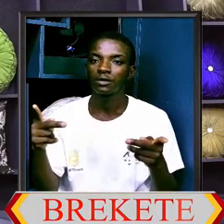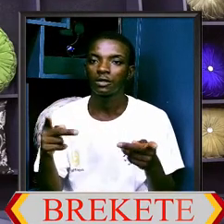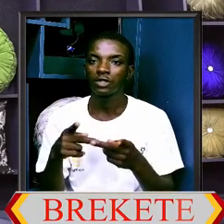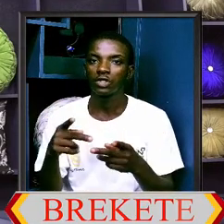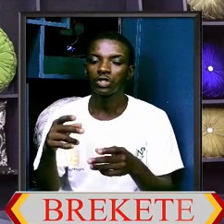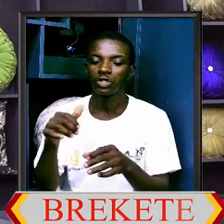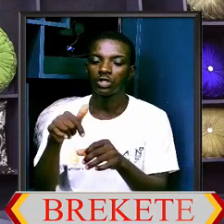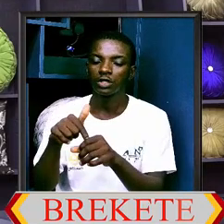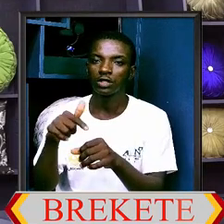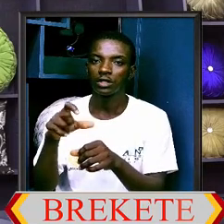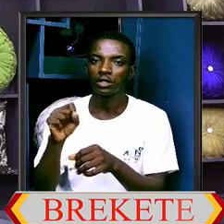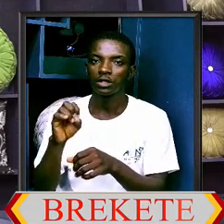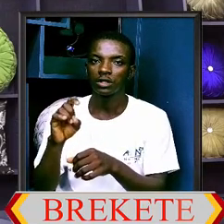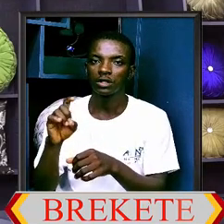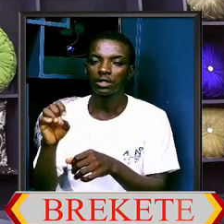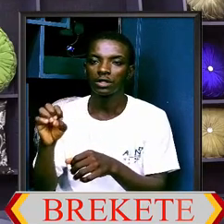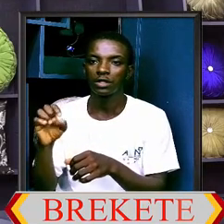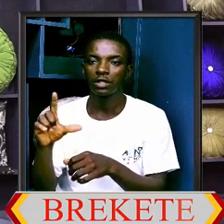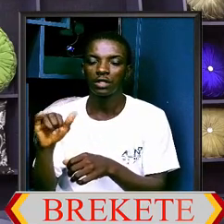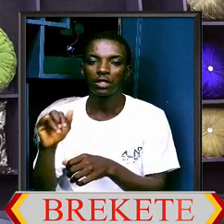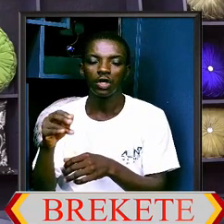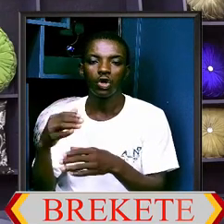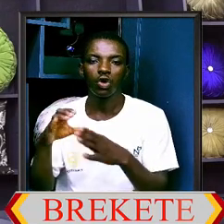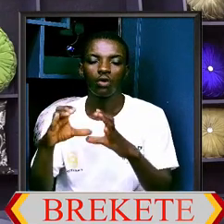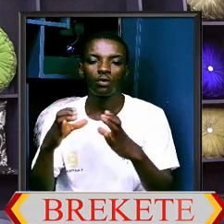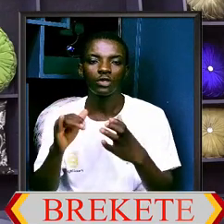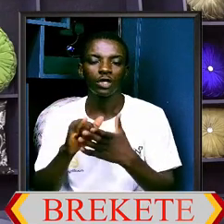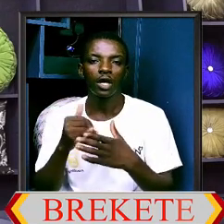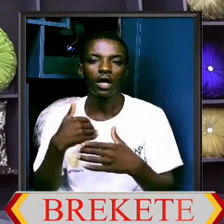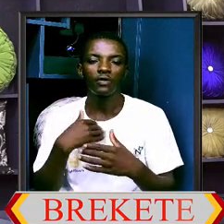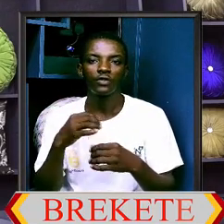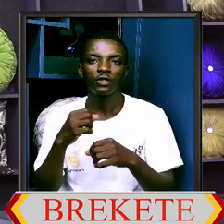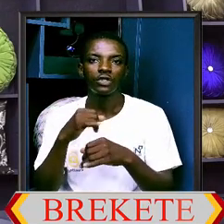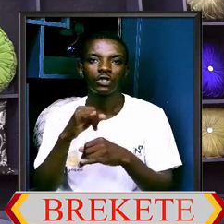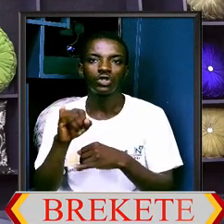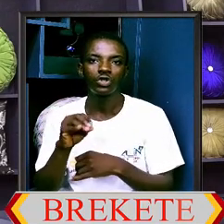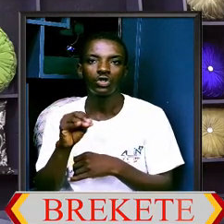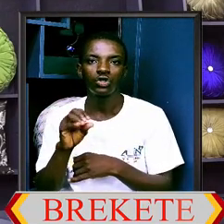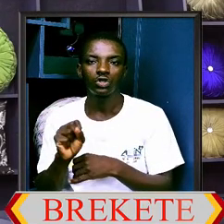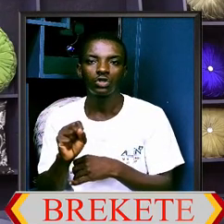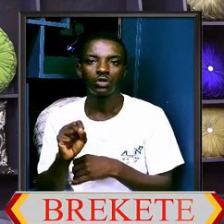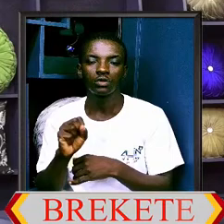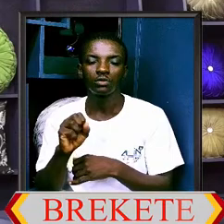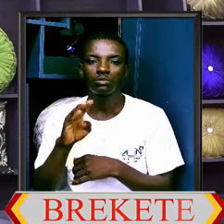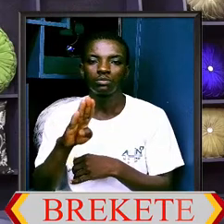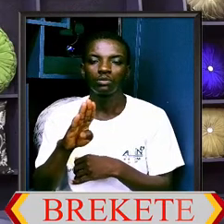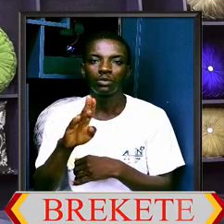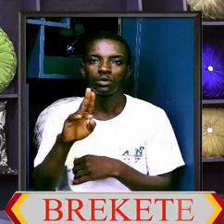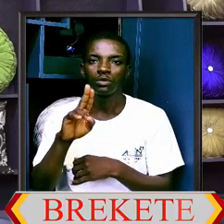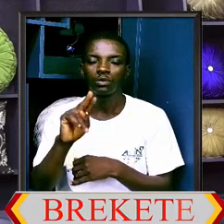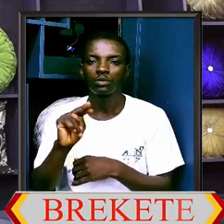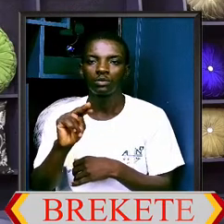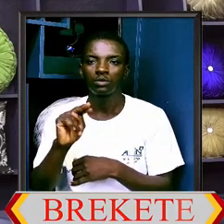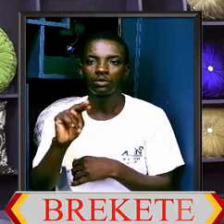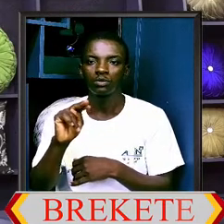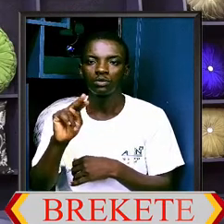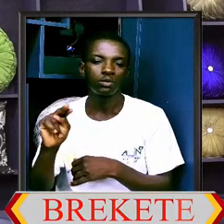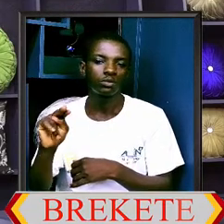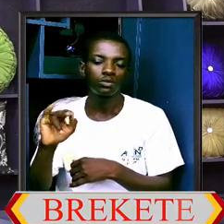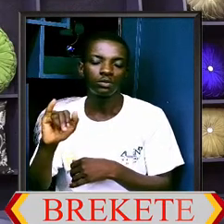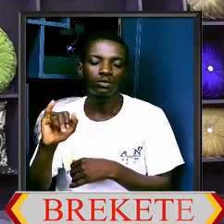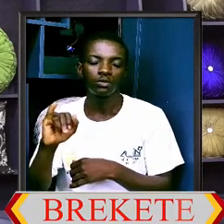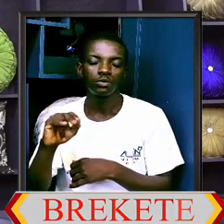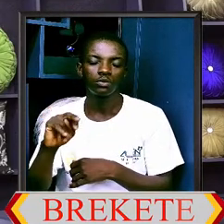that seedling company for Kaduna, they get them. They get them for Jos. They get them for Benin. They get them for other